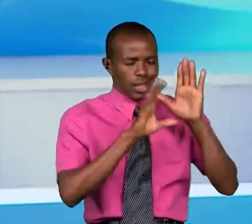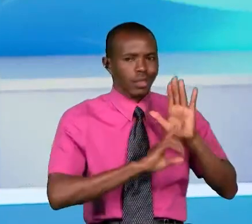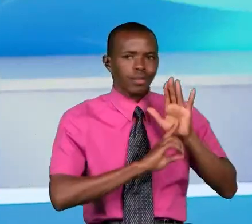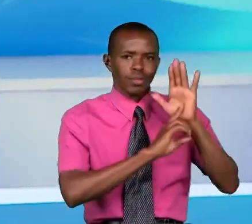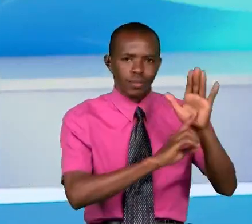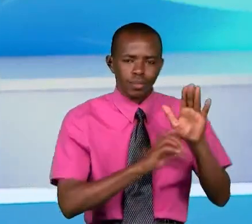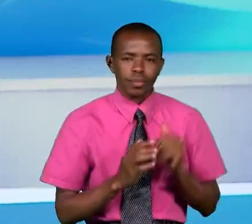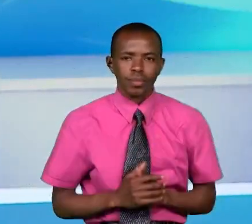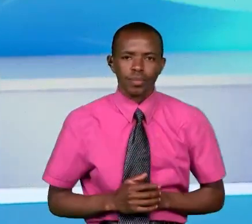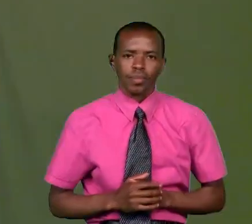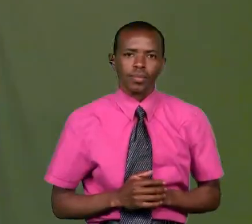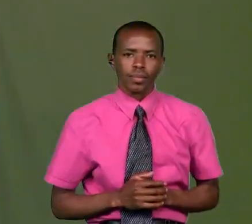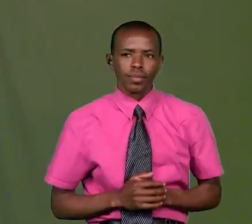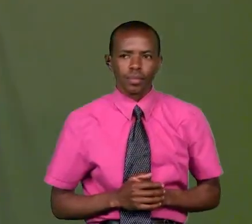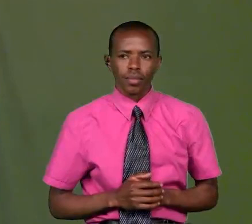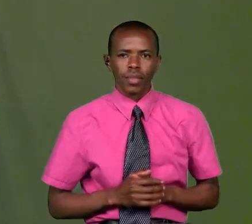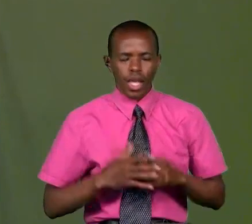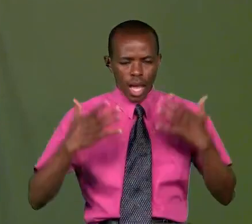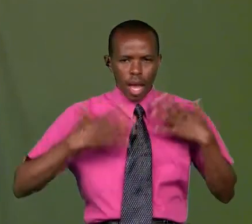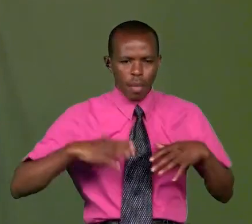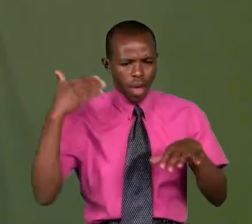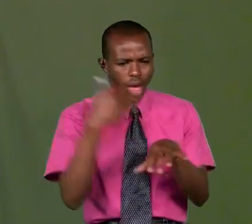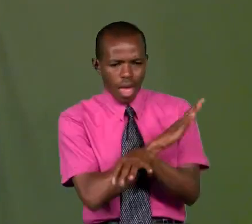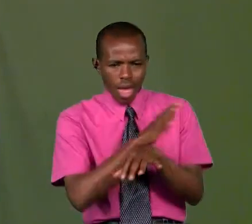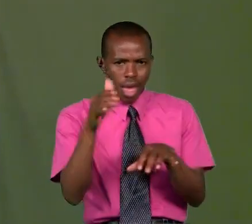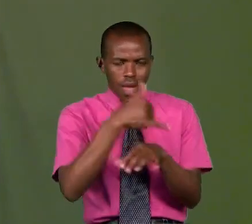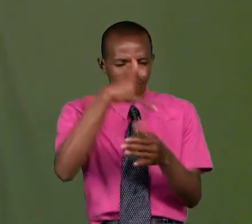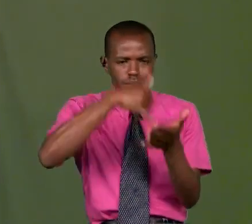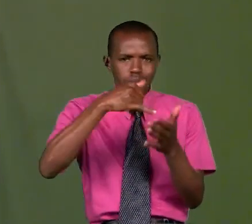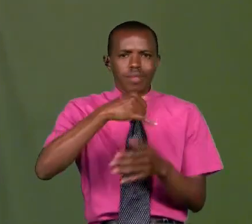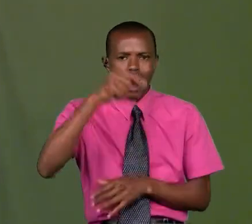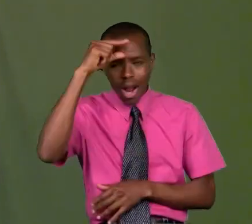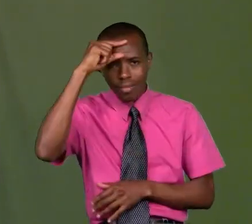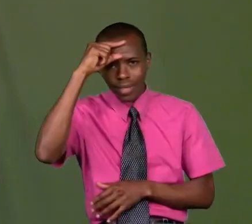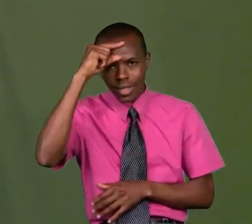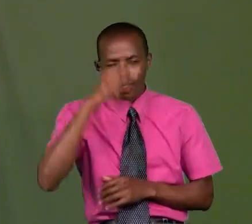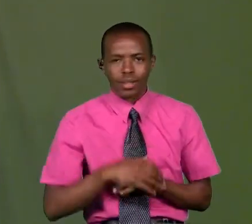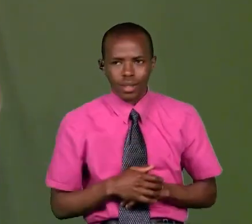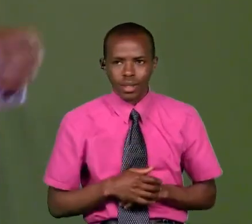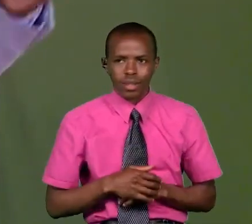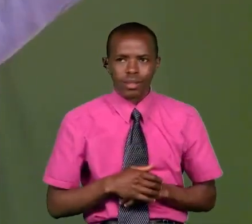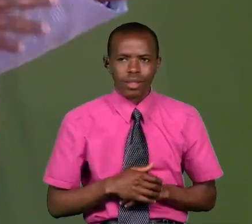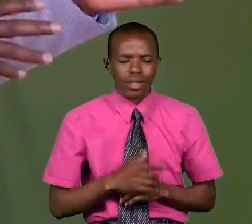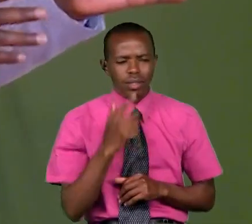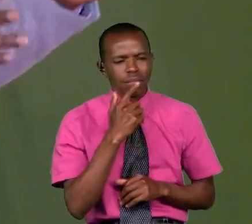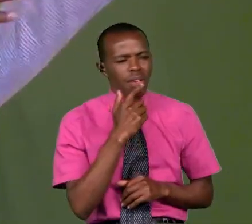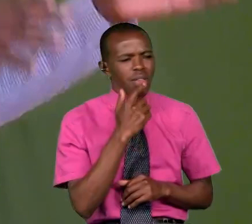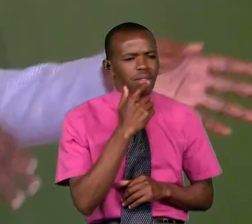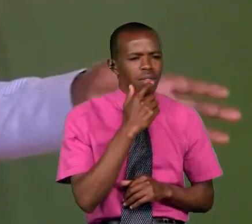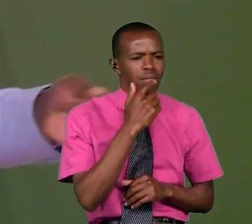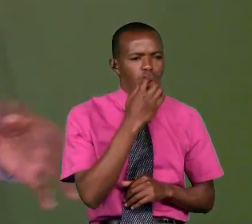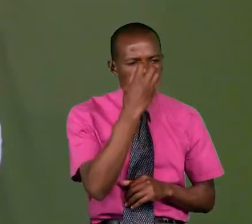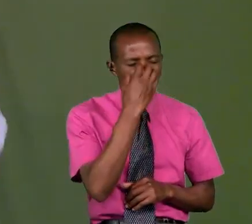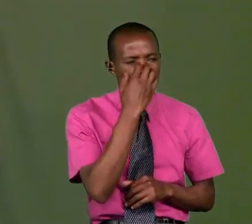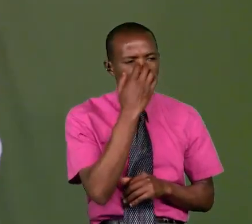tafadhali. Kuna watu tu wakora wamekuja hapo wakaweka fitina mingi. Mpaka wakasemekana huyu deputy president uweke